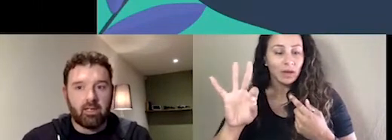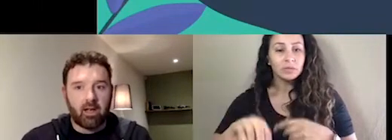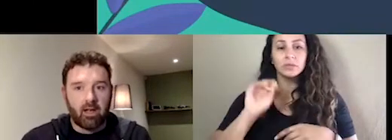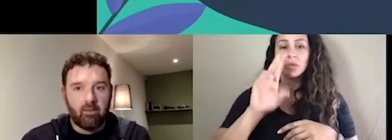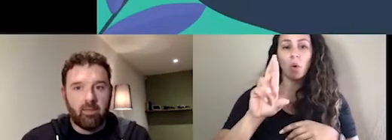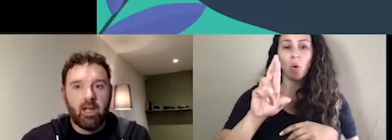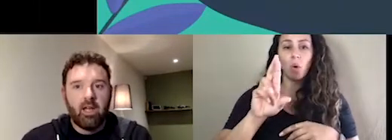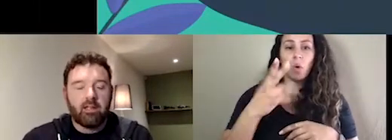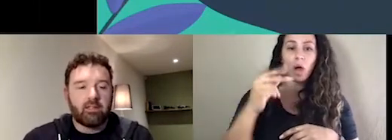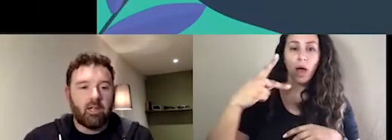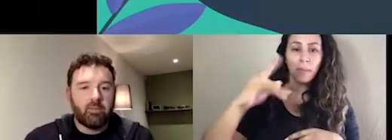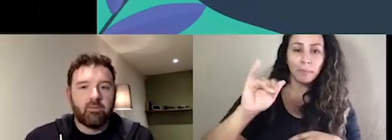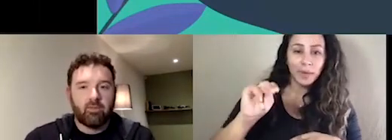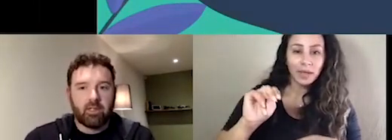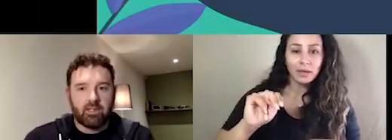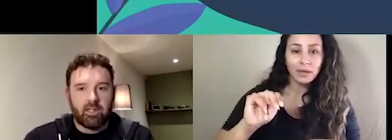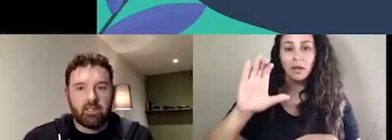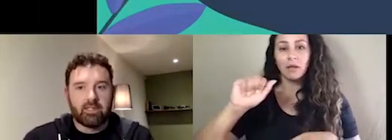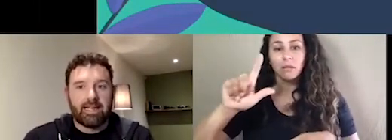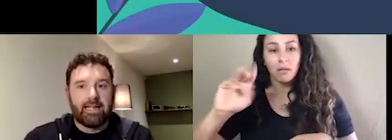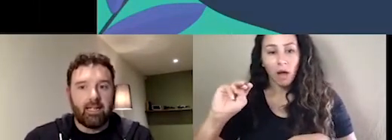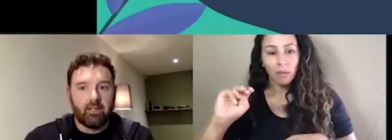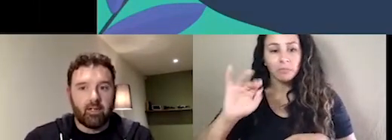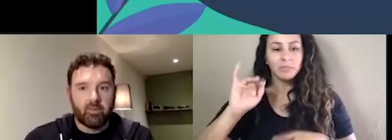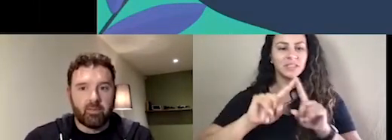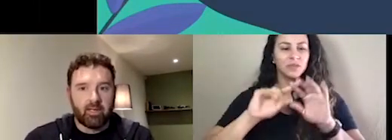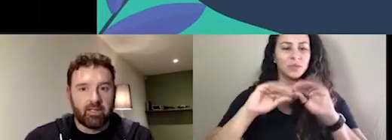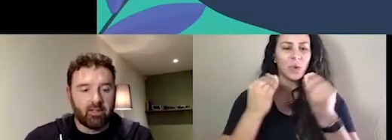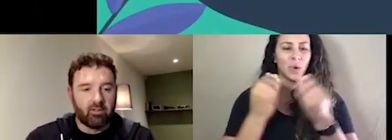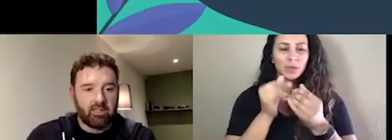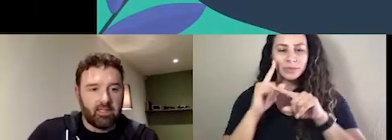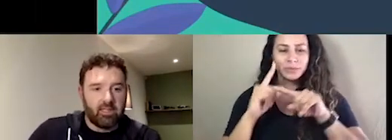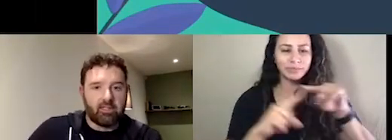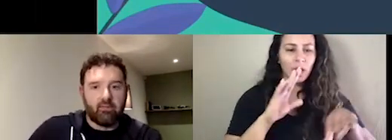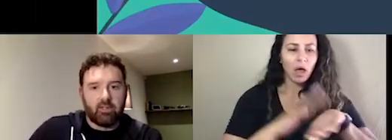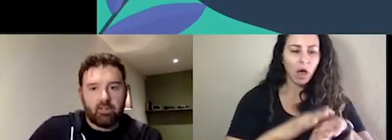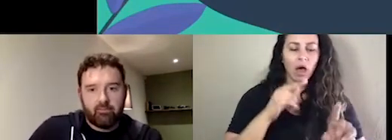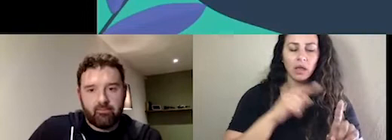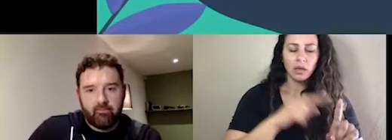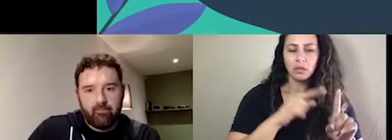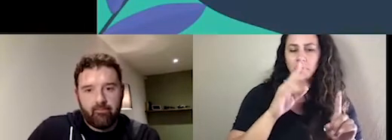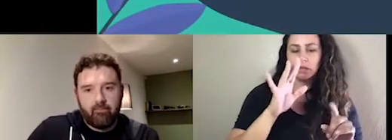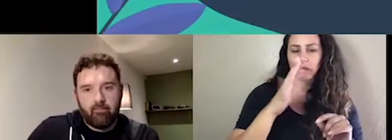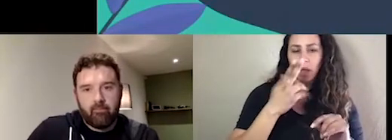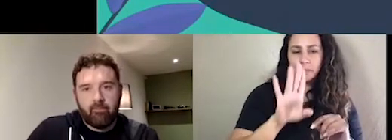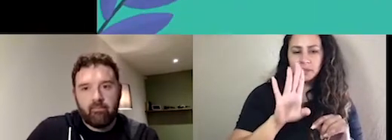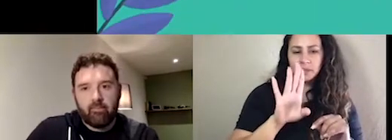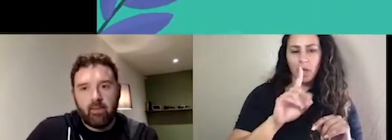Hopin and Calm, the types of organizations that lean on HubSpot is increasingly diverse.